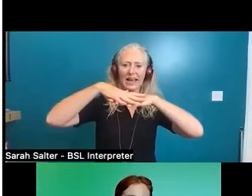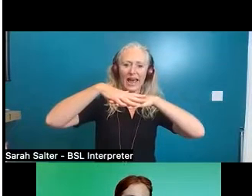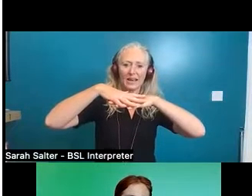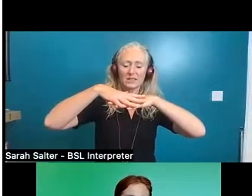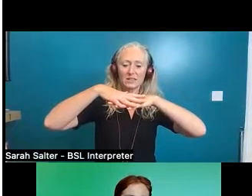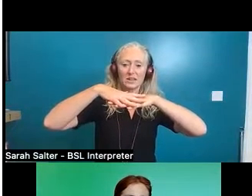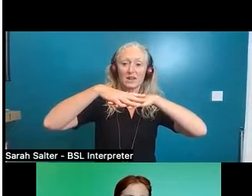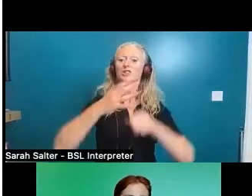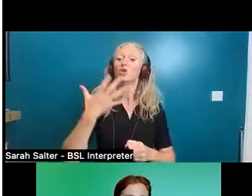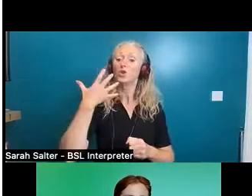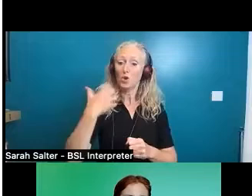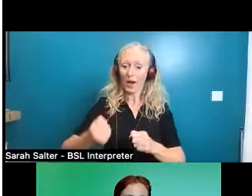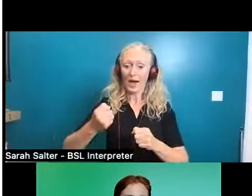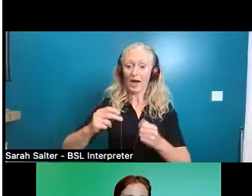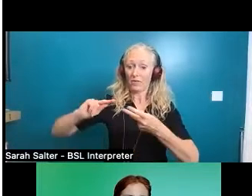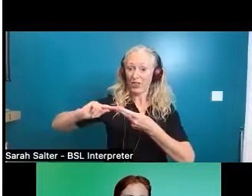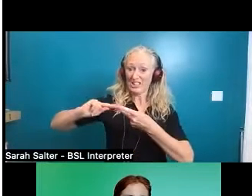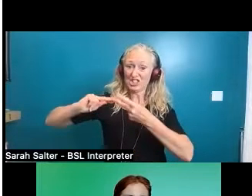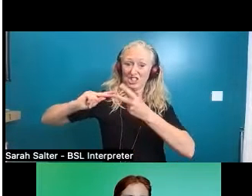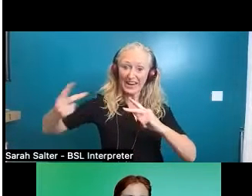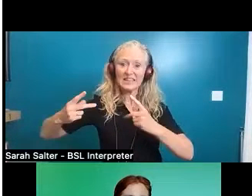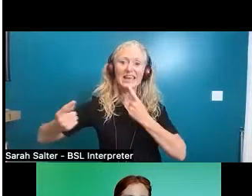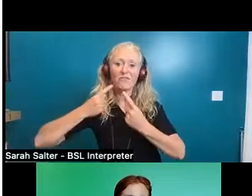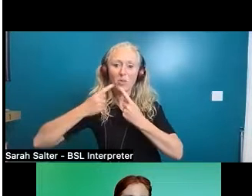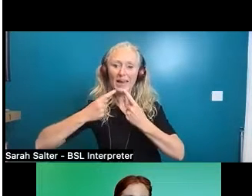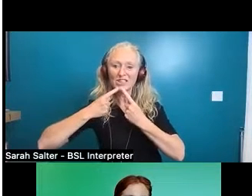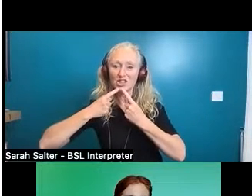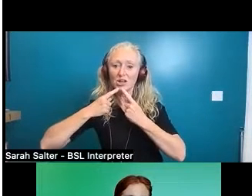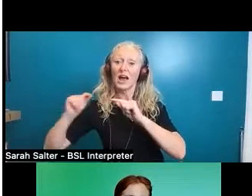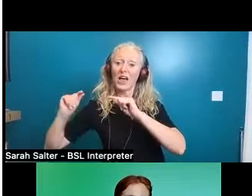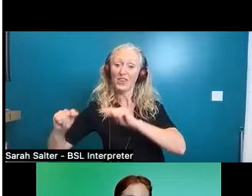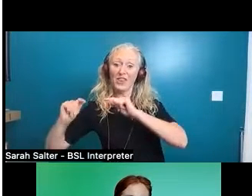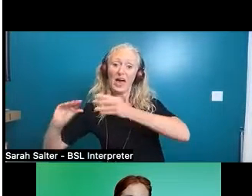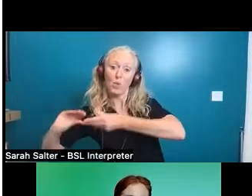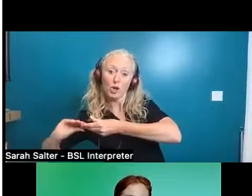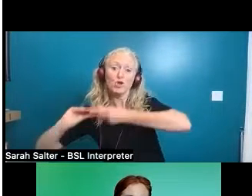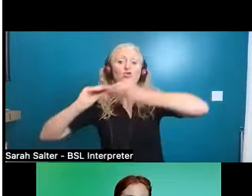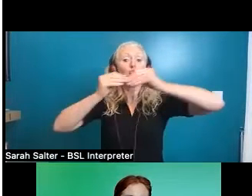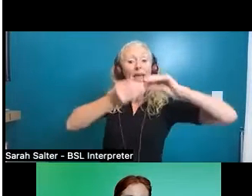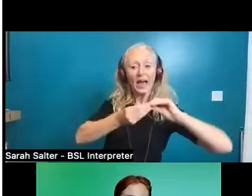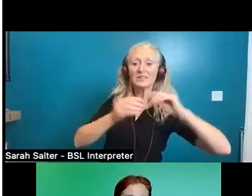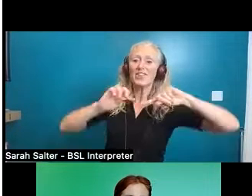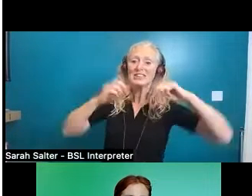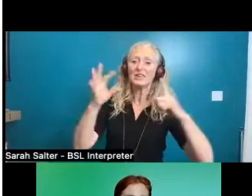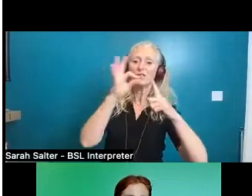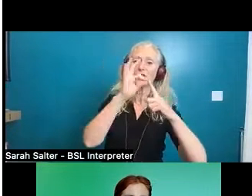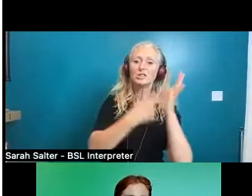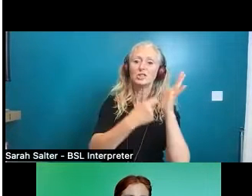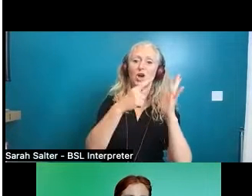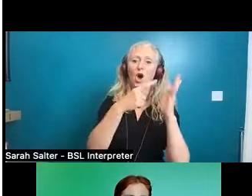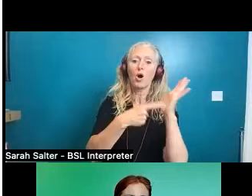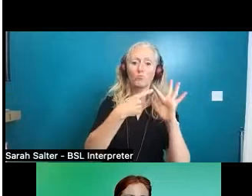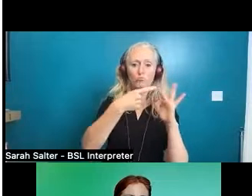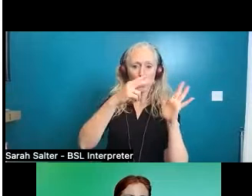So the genes make these particular proteins, and these particular proteins all interact in that connecting